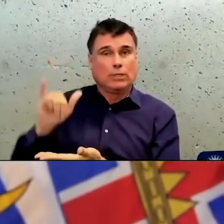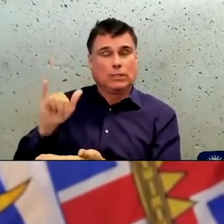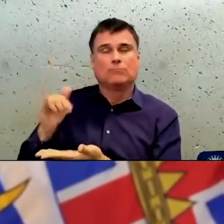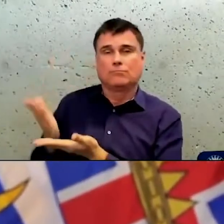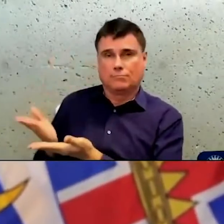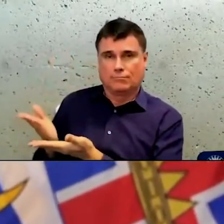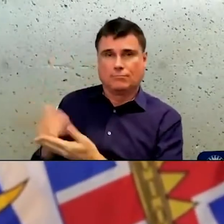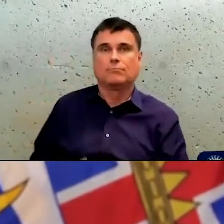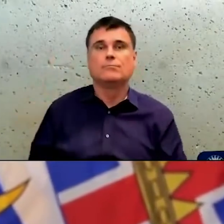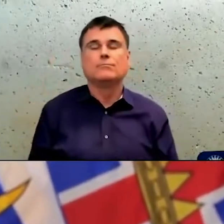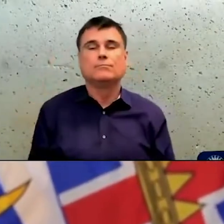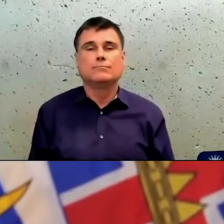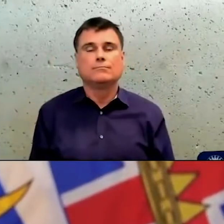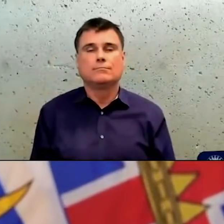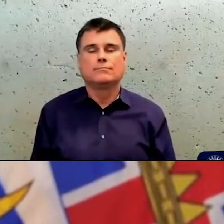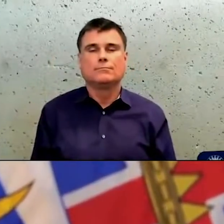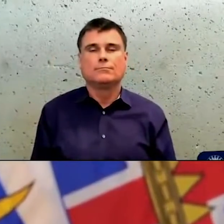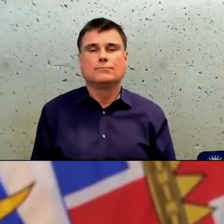Thank you very much and good afternoon.